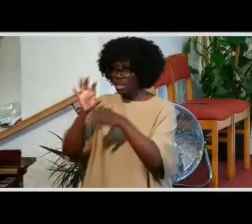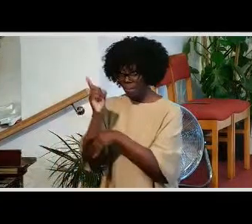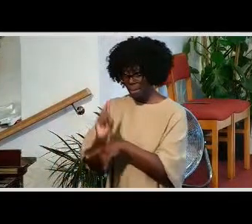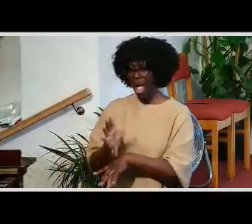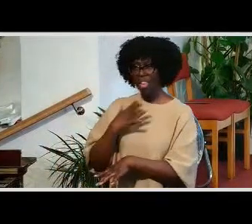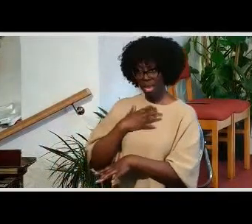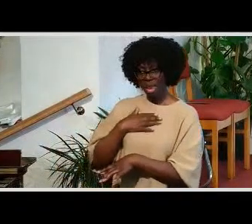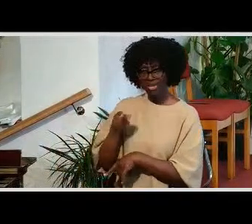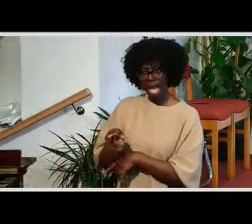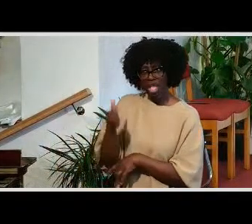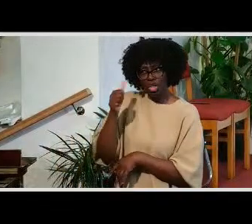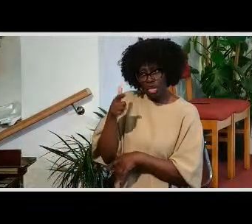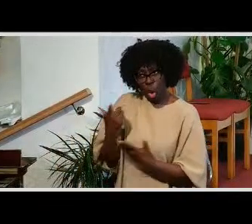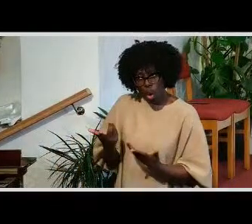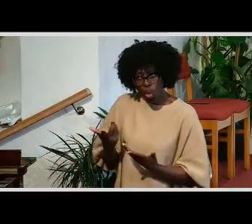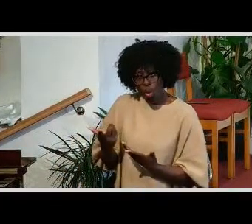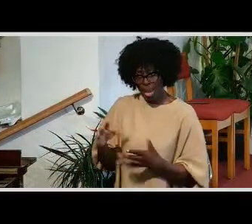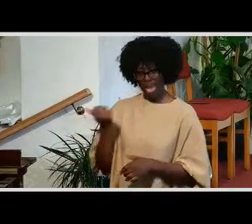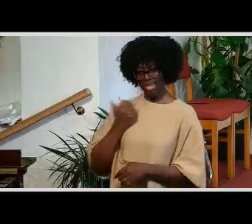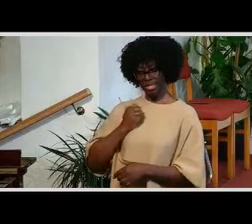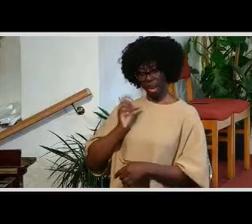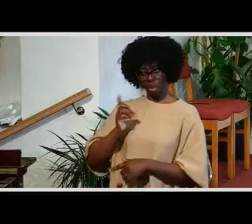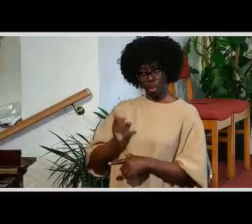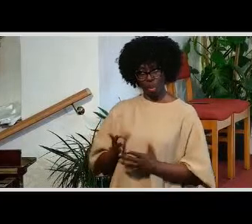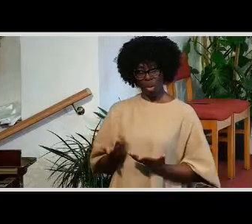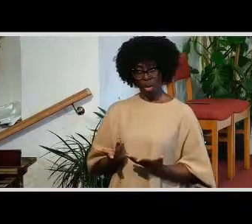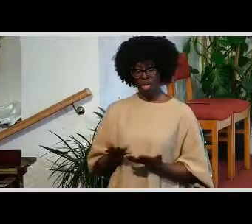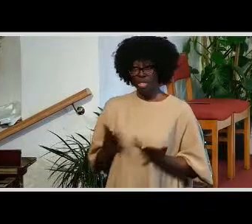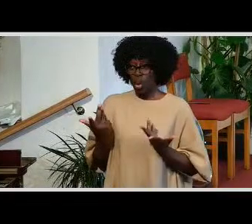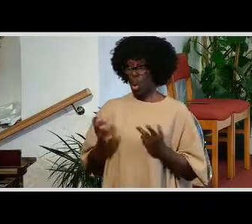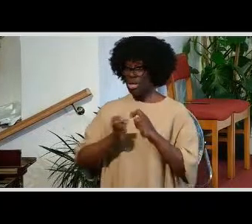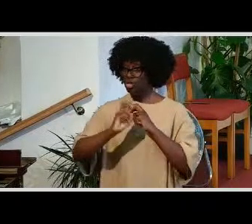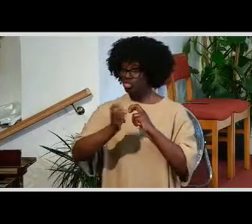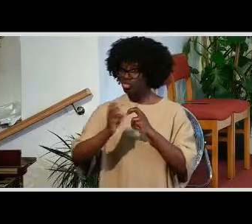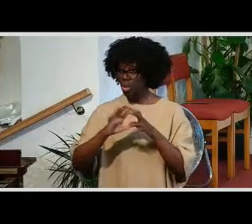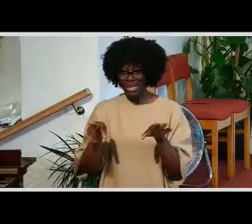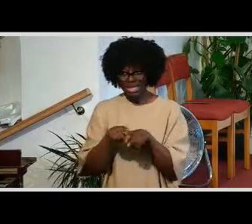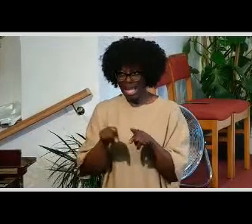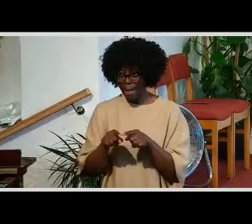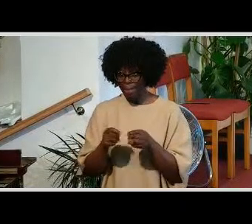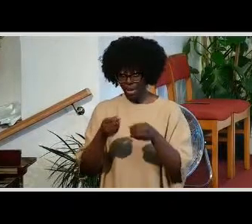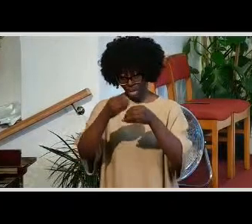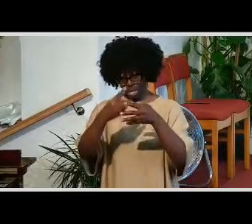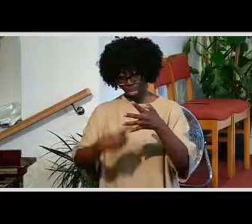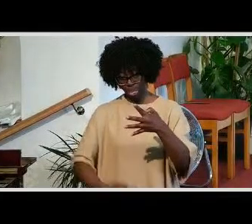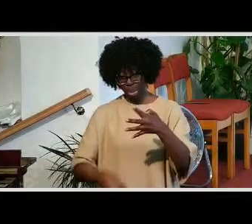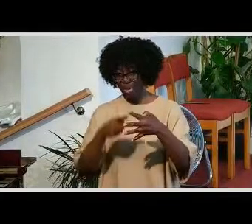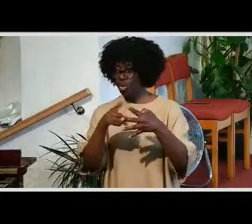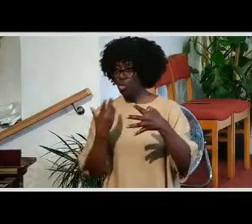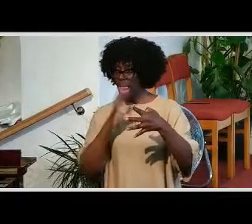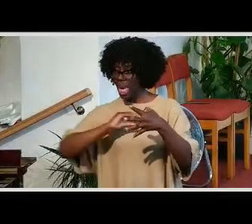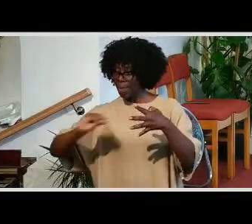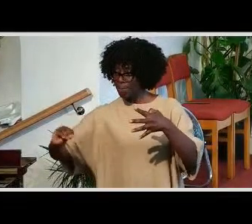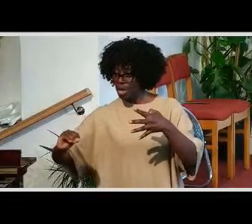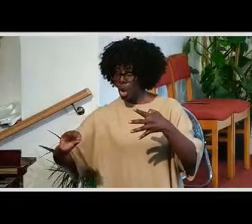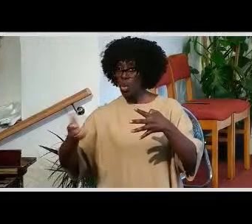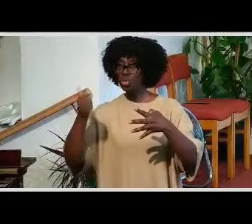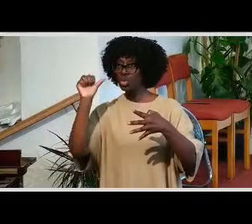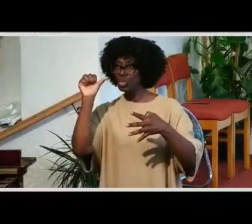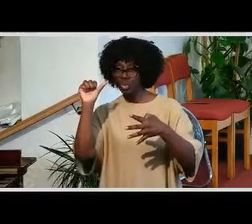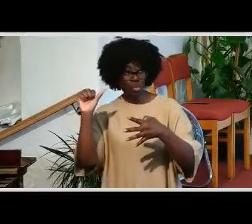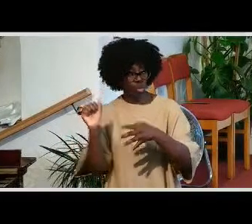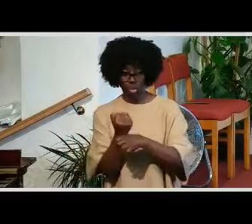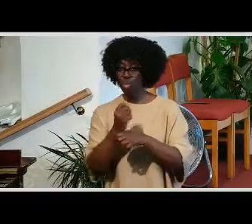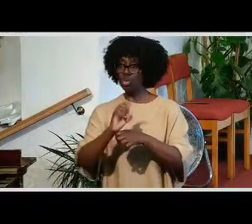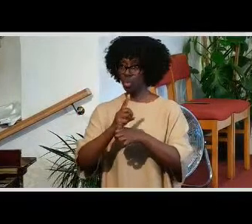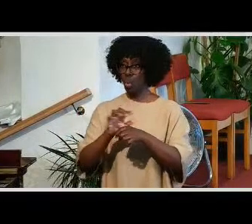You explain to them, okay, we're going to go on an outing. This is what we're going to do. We're going to get the bus, or we're going to drive. We're going to take some lunch. Here